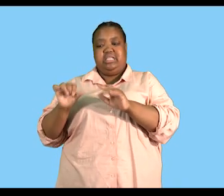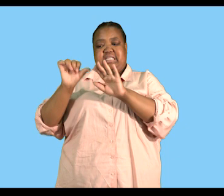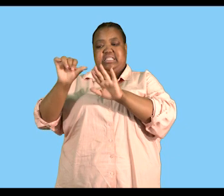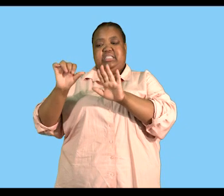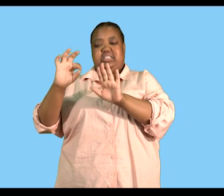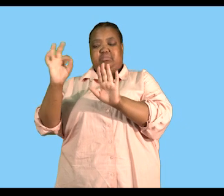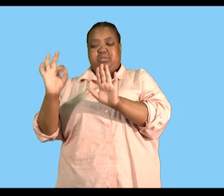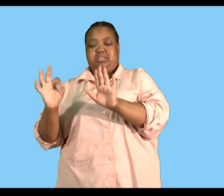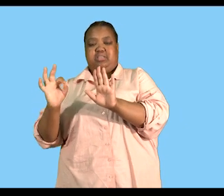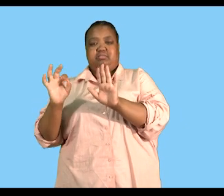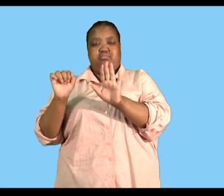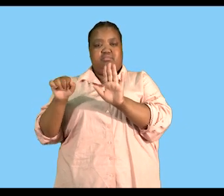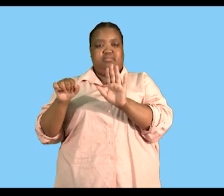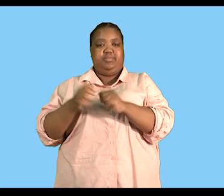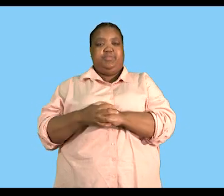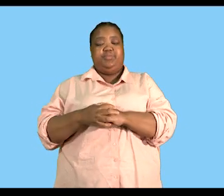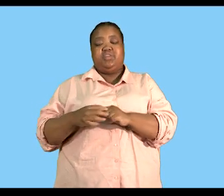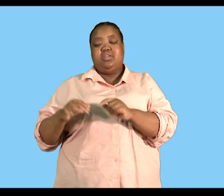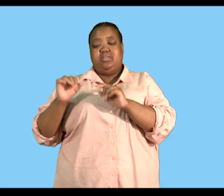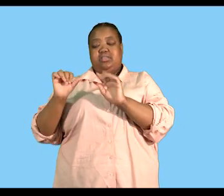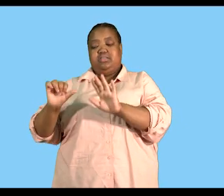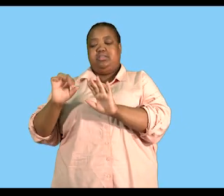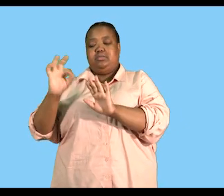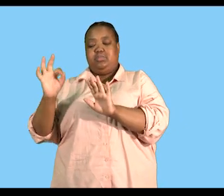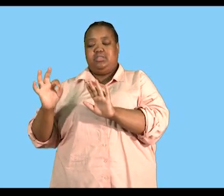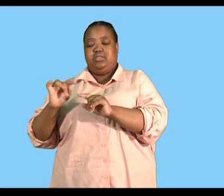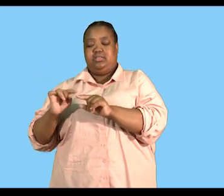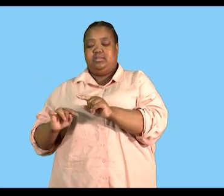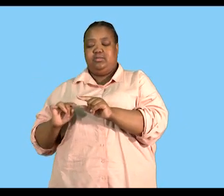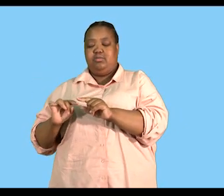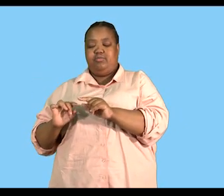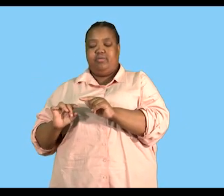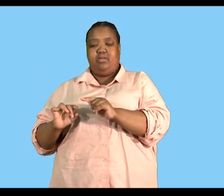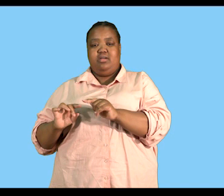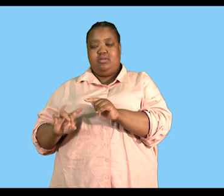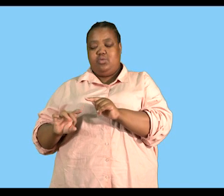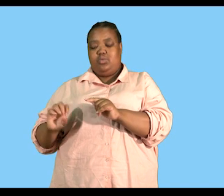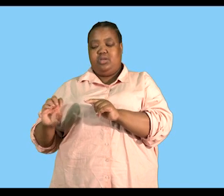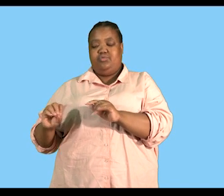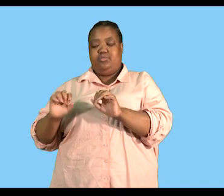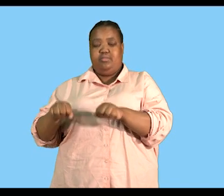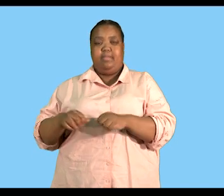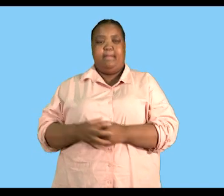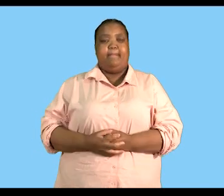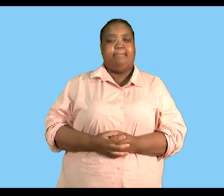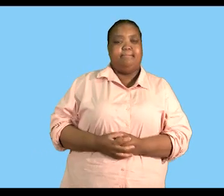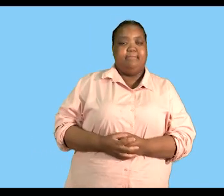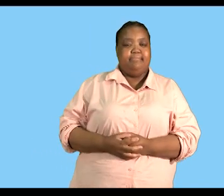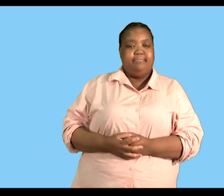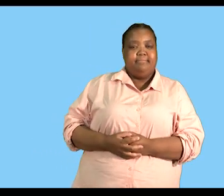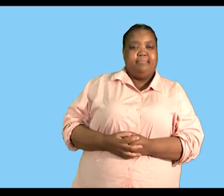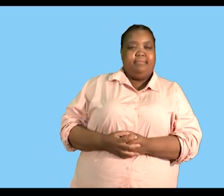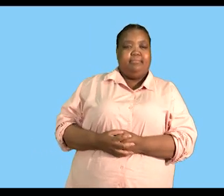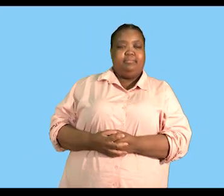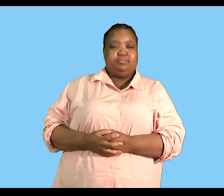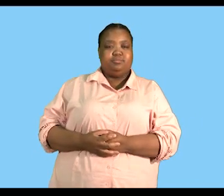at 6%. So 6% is 6 over 100. So now in this case, working that out,